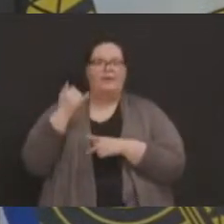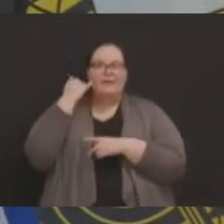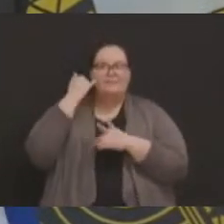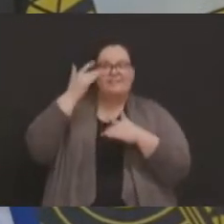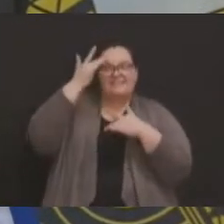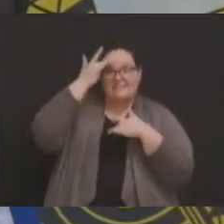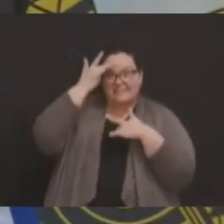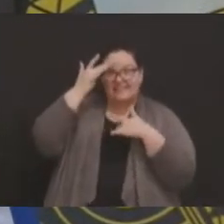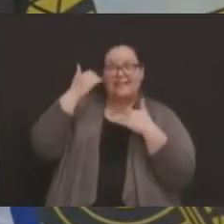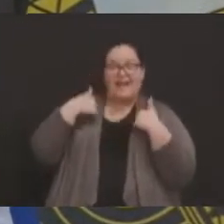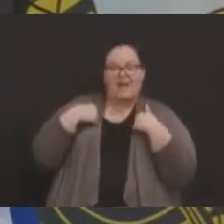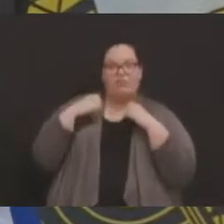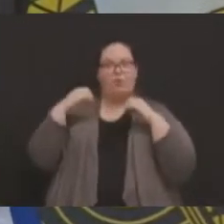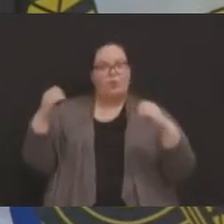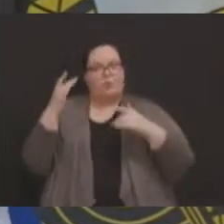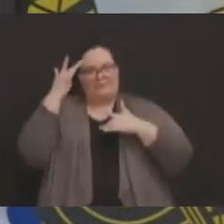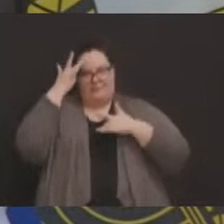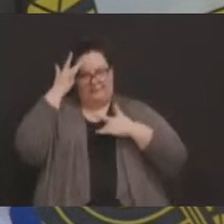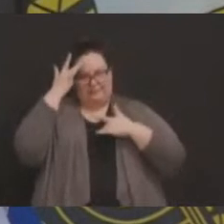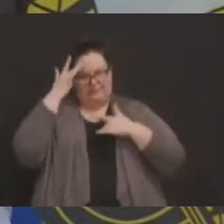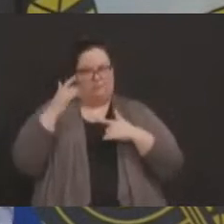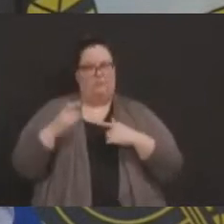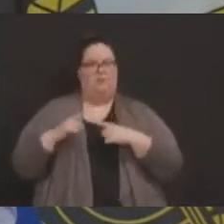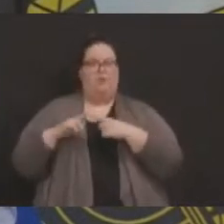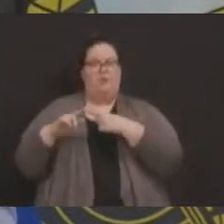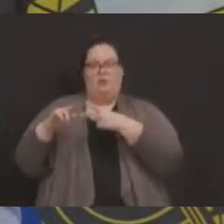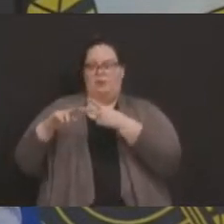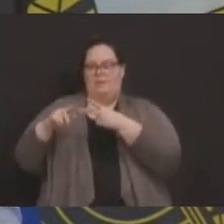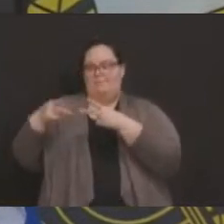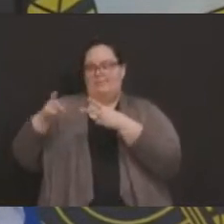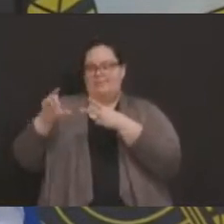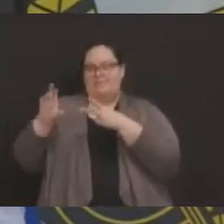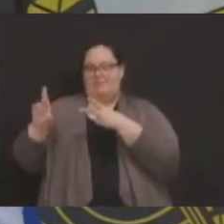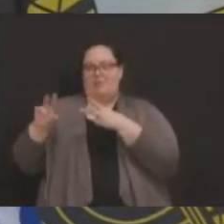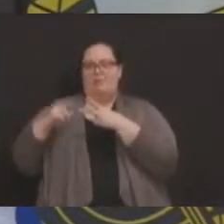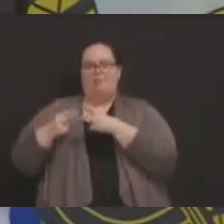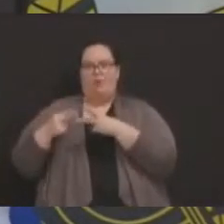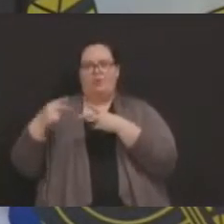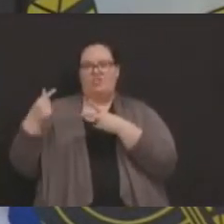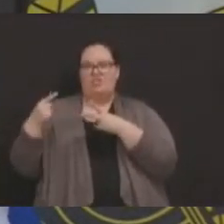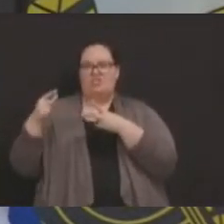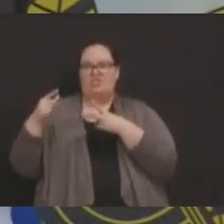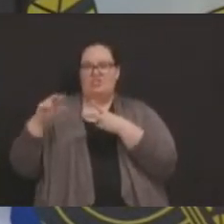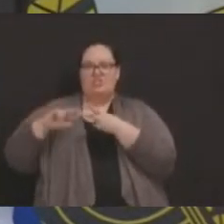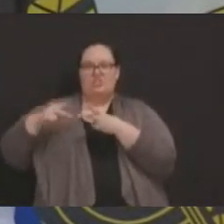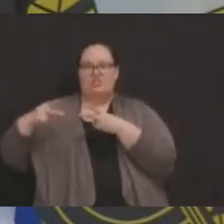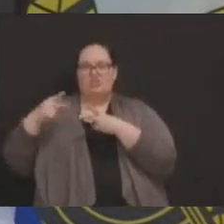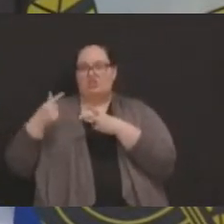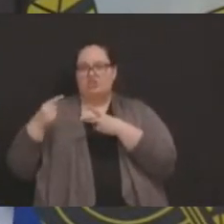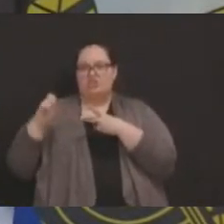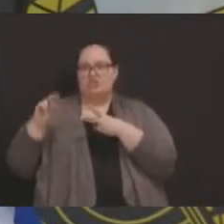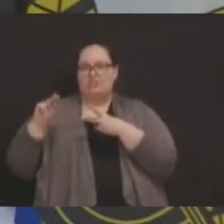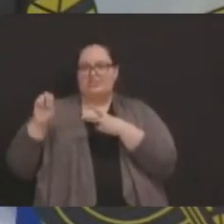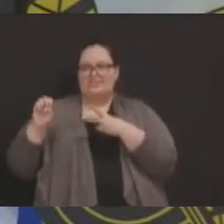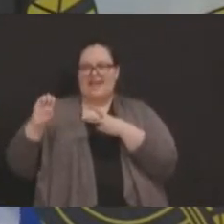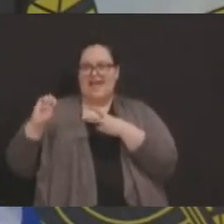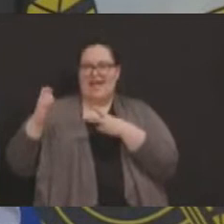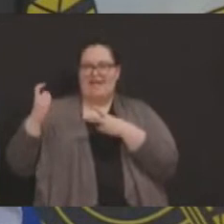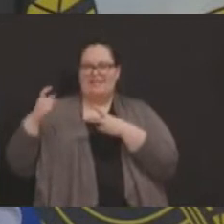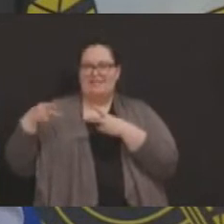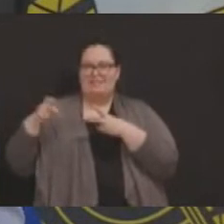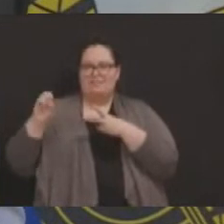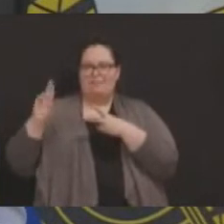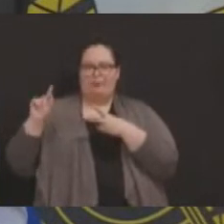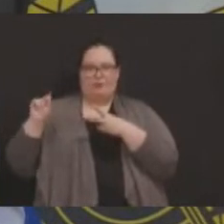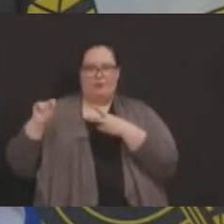to be used for quicker turnaround time, but the problem with that one is that we just have very, very few